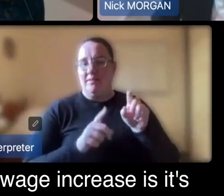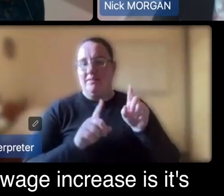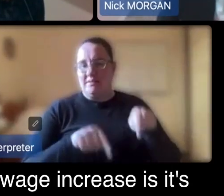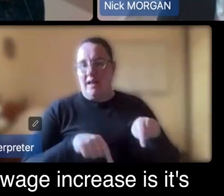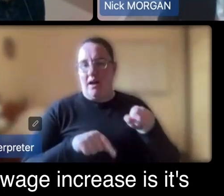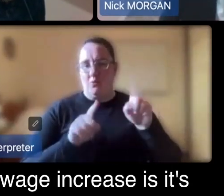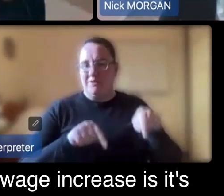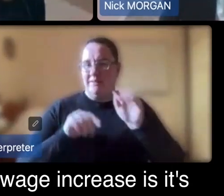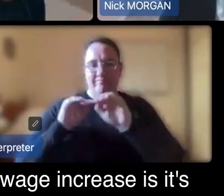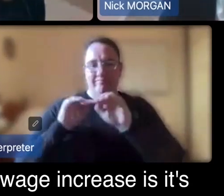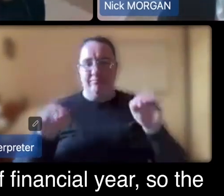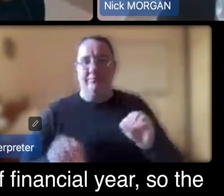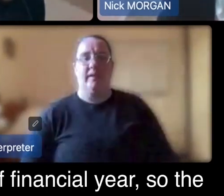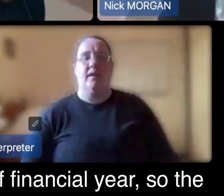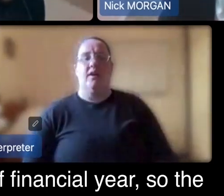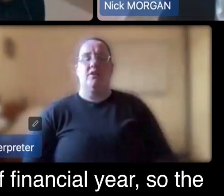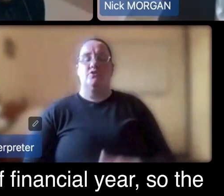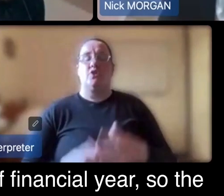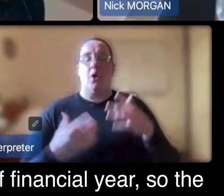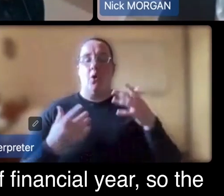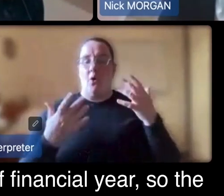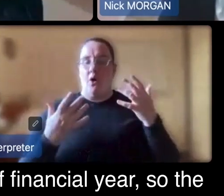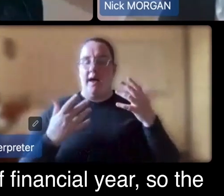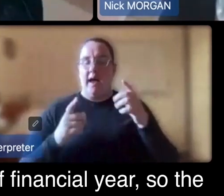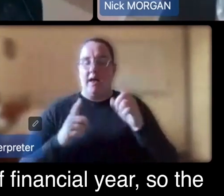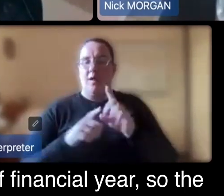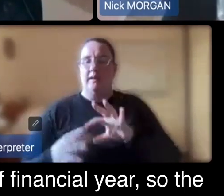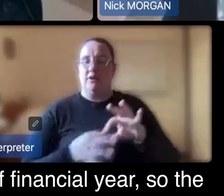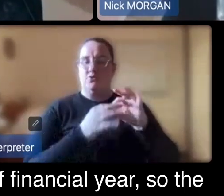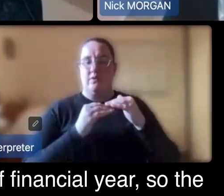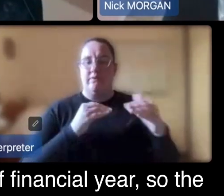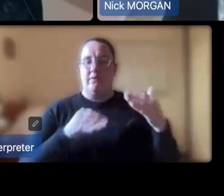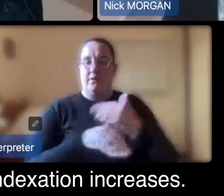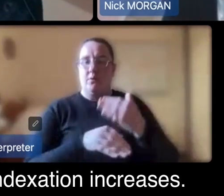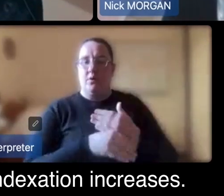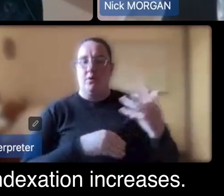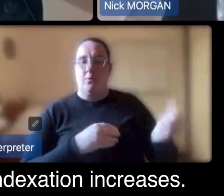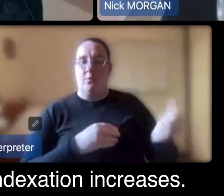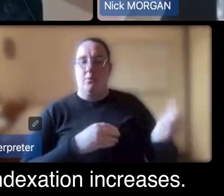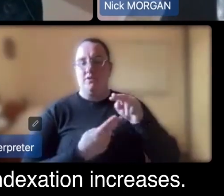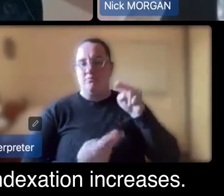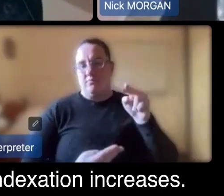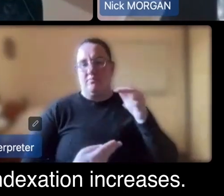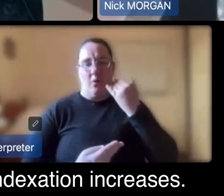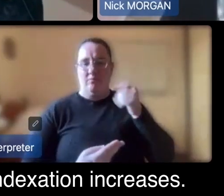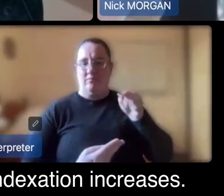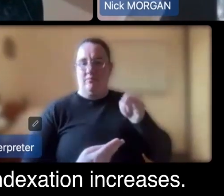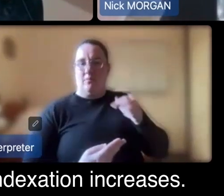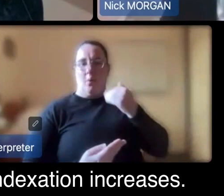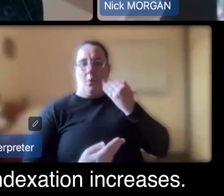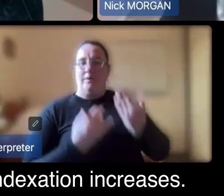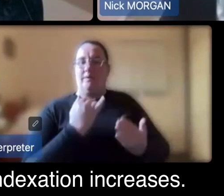Work wage increases that's coming through on that end of financial year. So the same timing as the